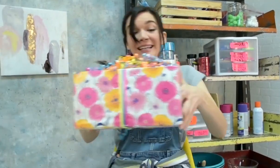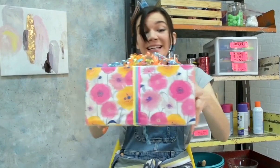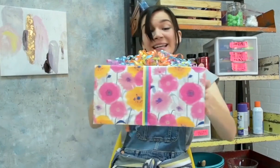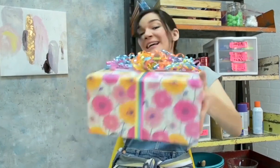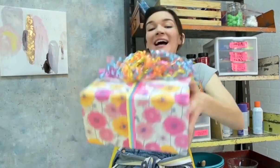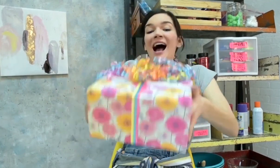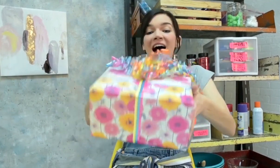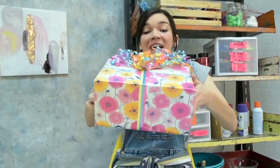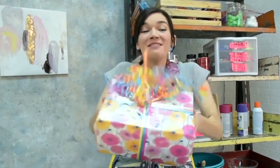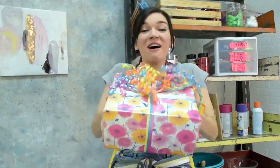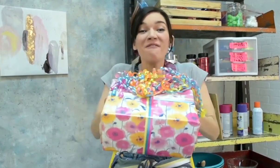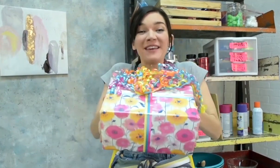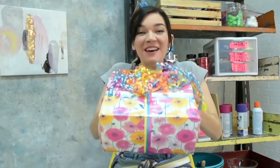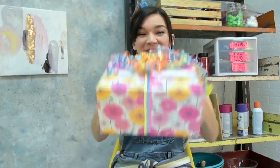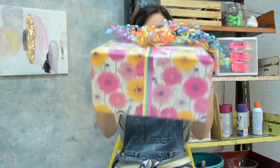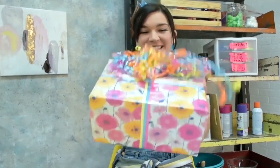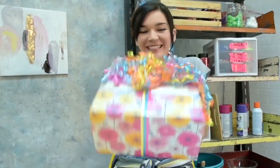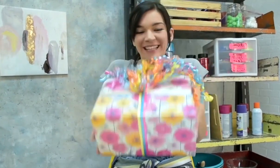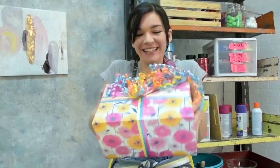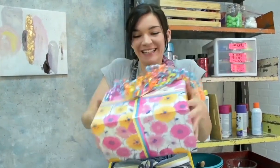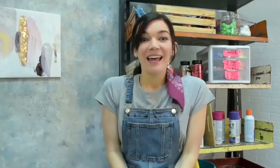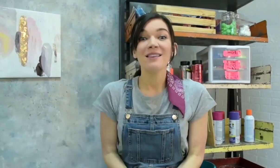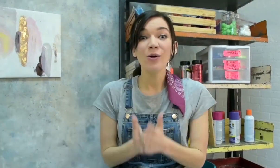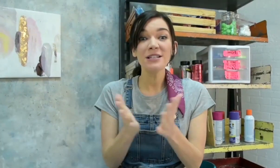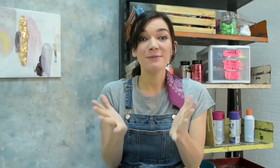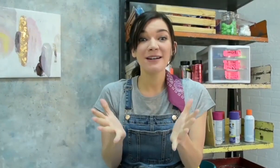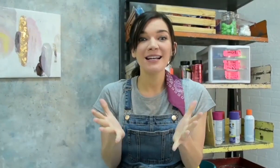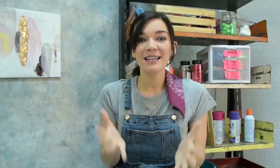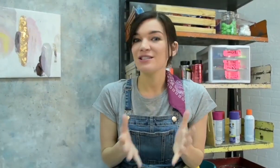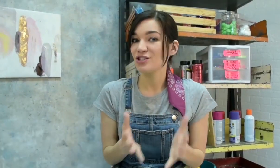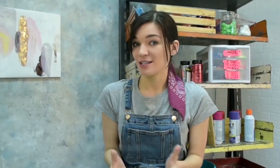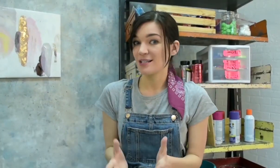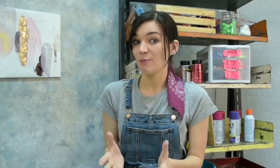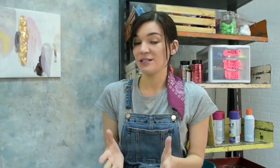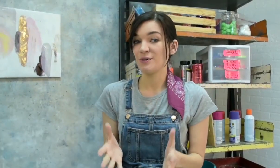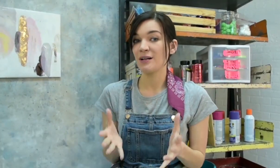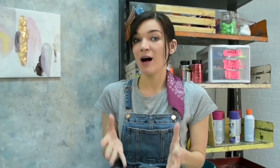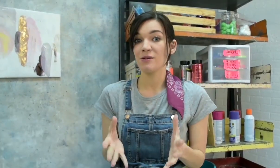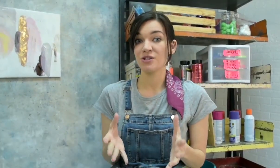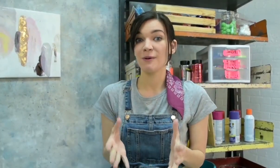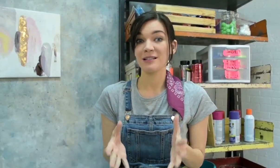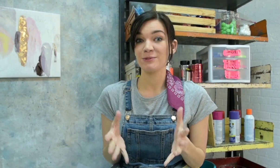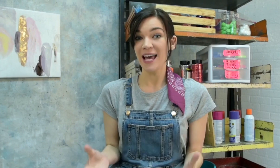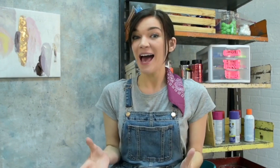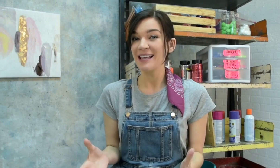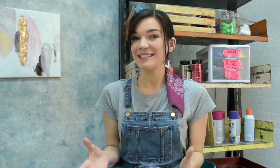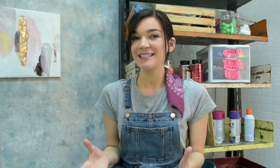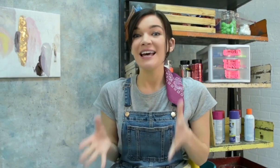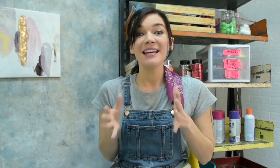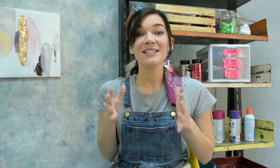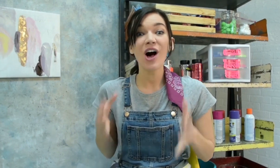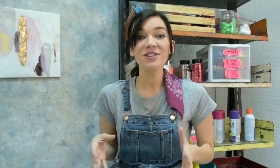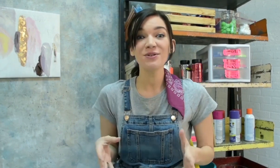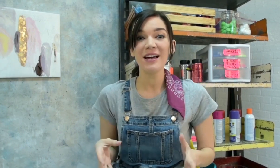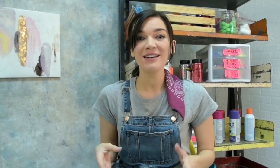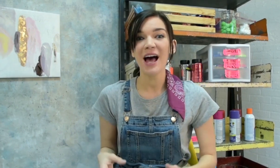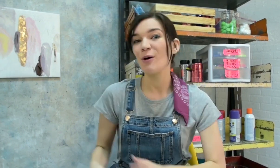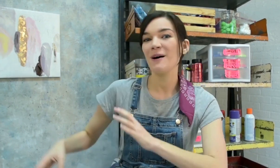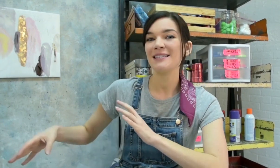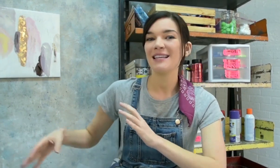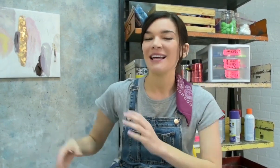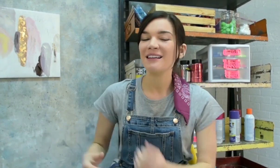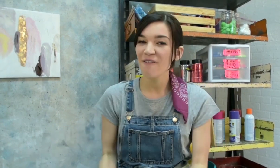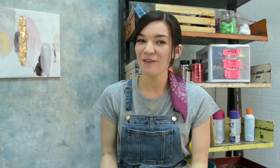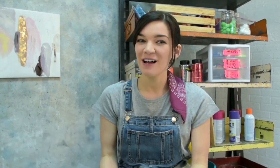Spirit. I love gifts! And the Holy Spirit doesn't just help us to accomplish impossible tasks. He is also there to